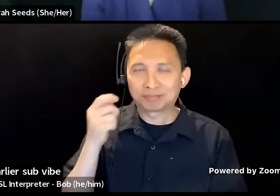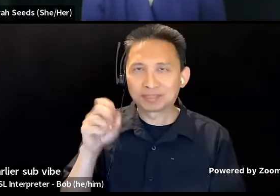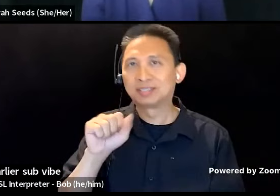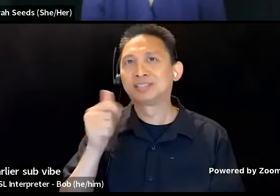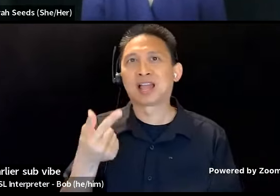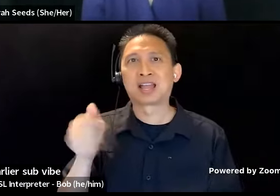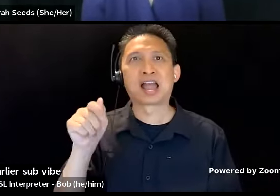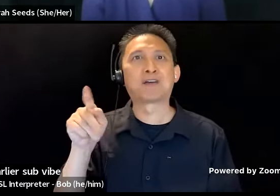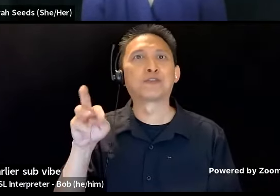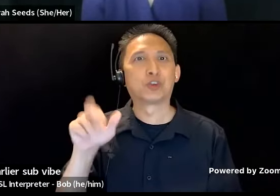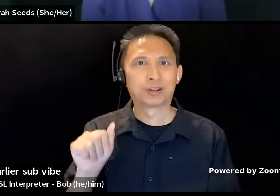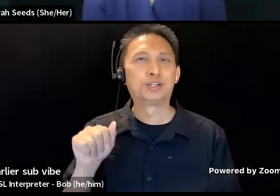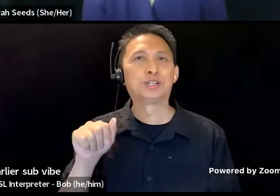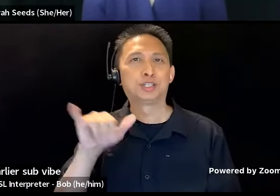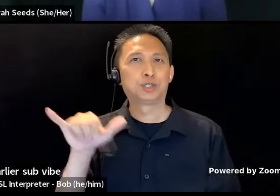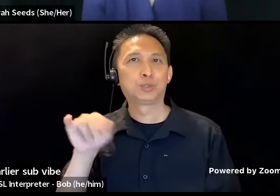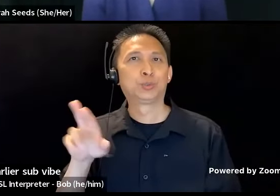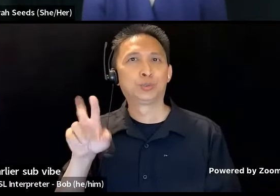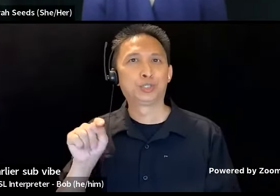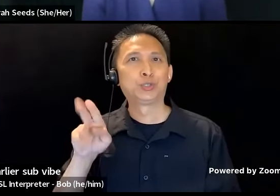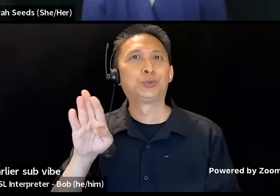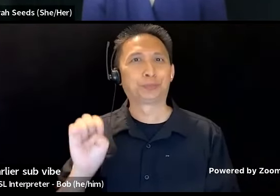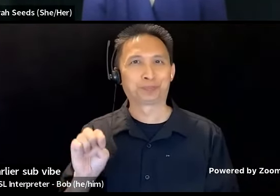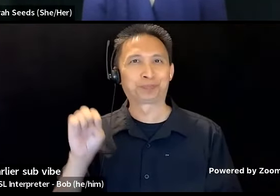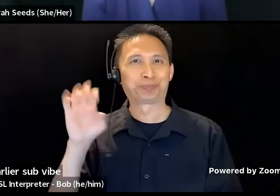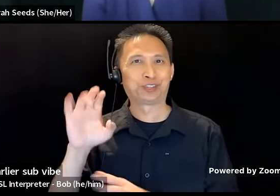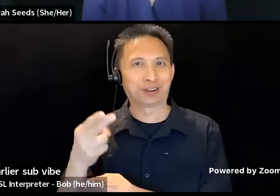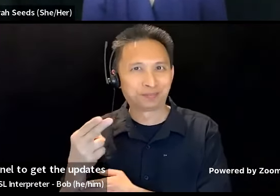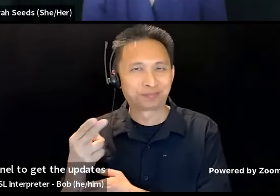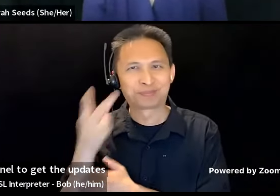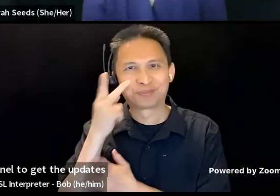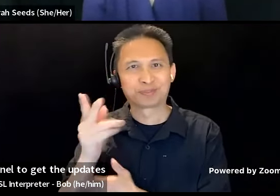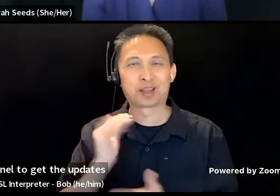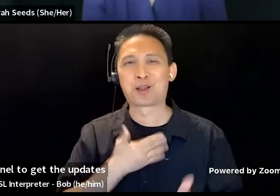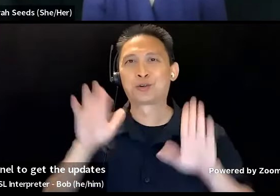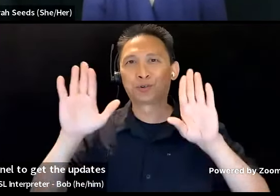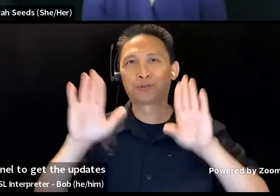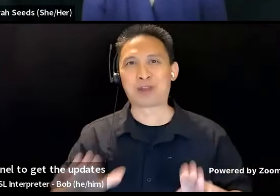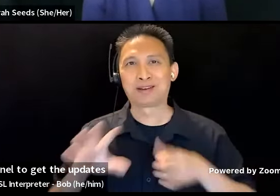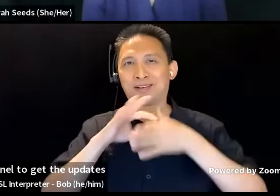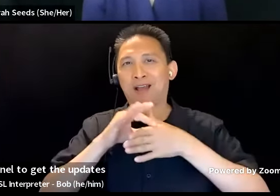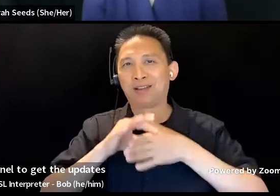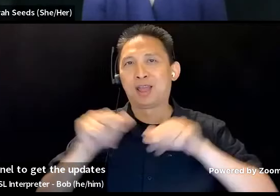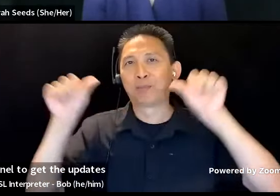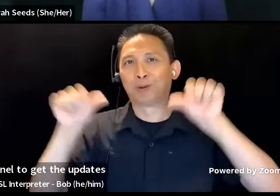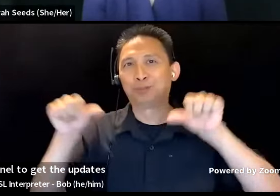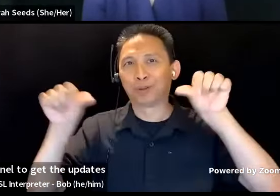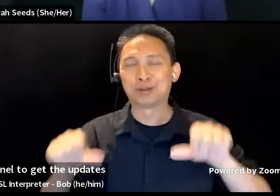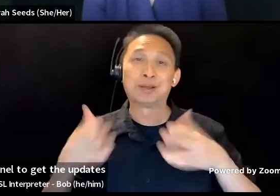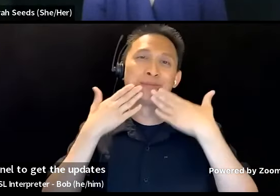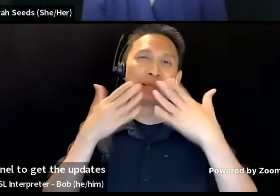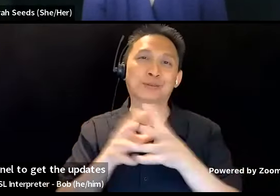to get the updates on the great content we are posting. So thank you all again so much, and have